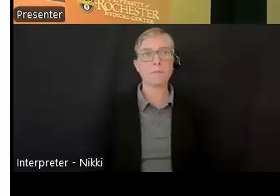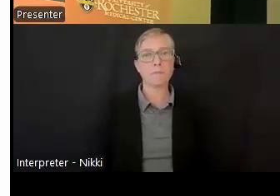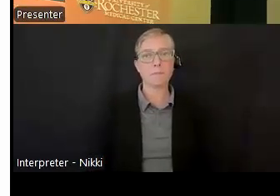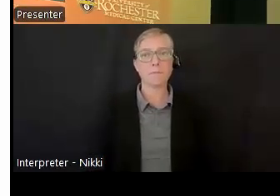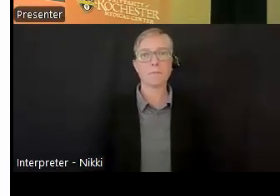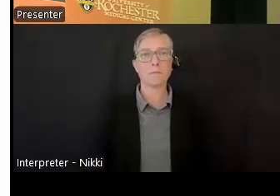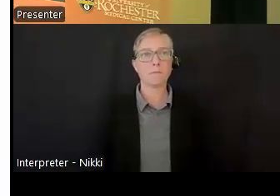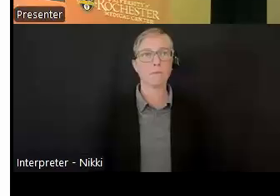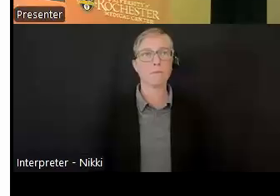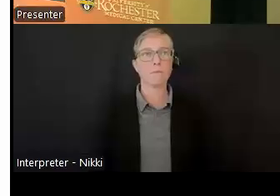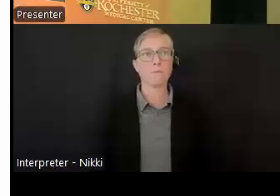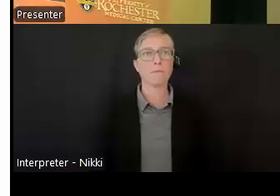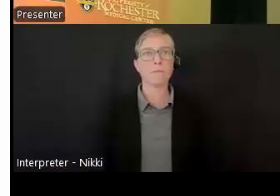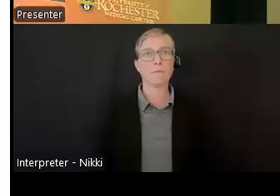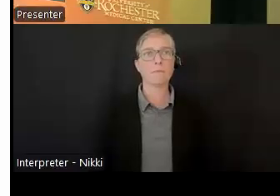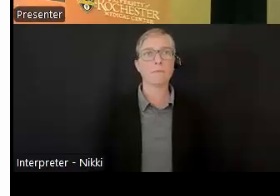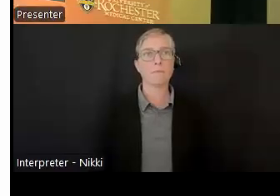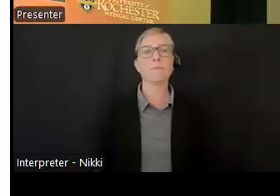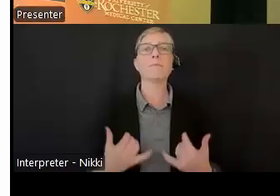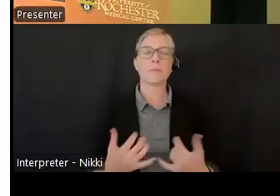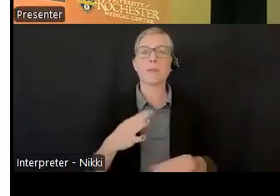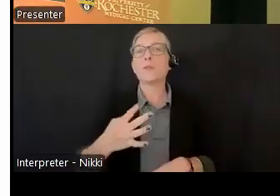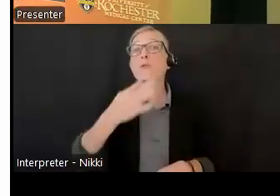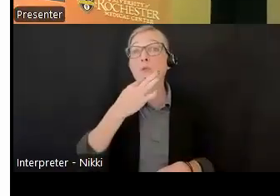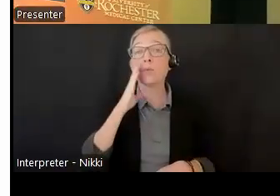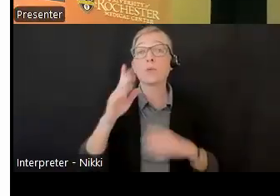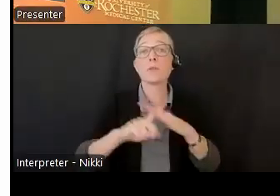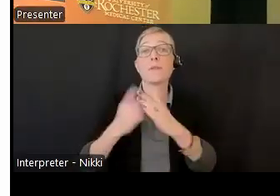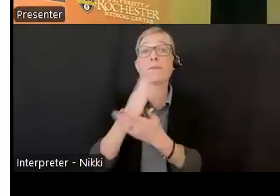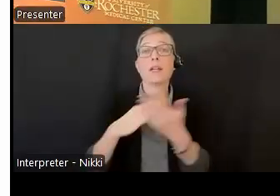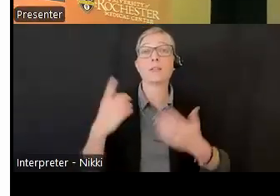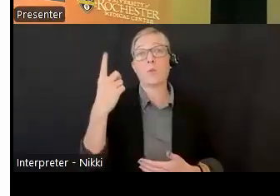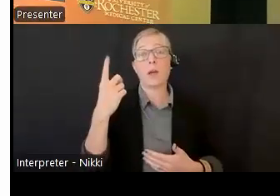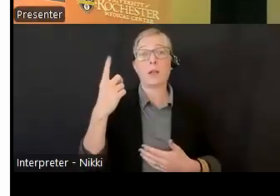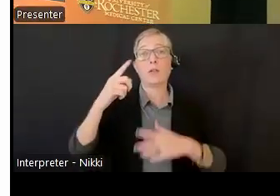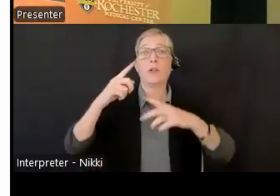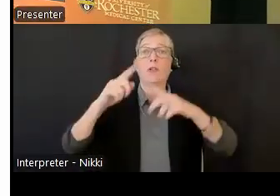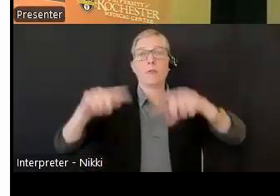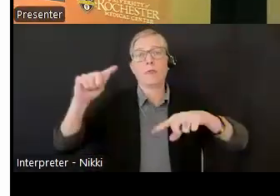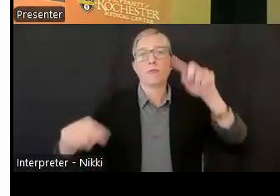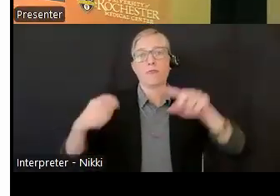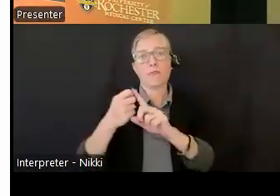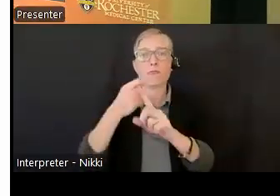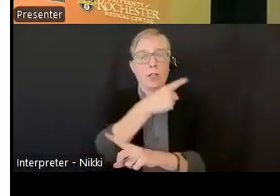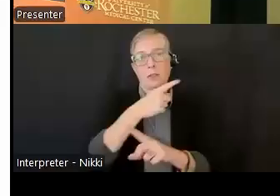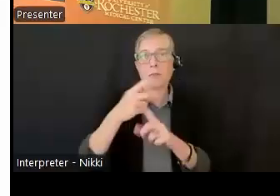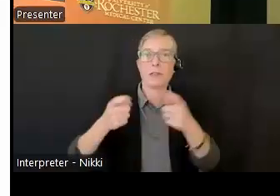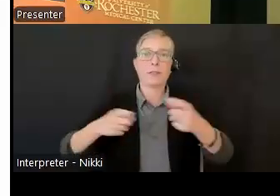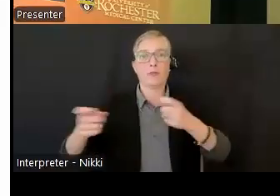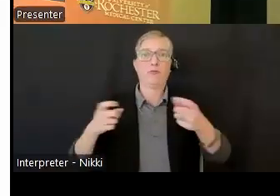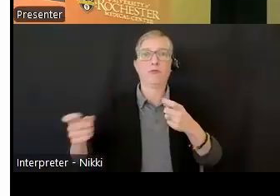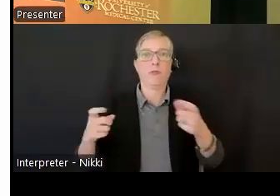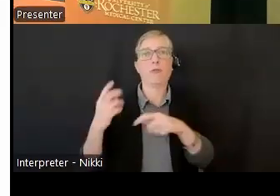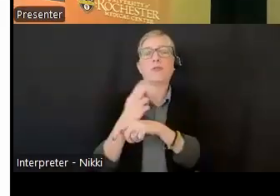So currently we're getting ready to start a phase 1 randomized control trial using this platform, but we have piloted this out with